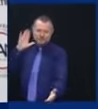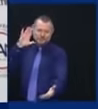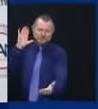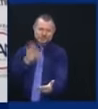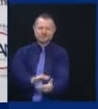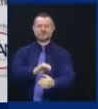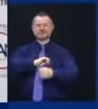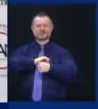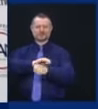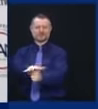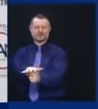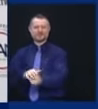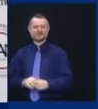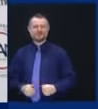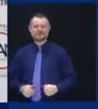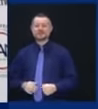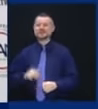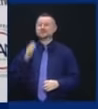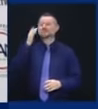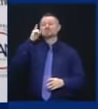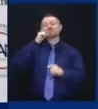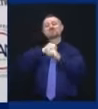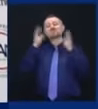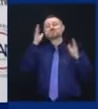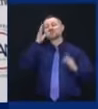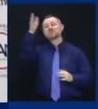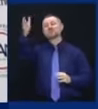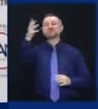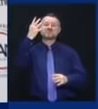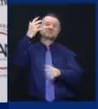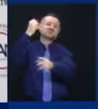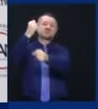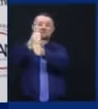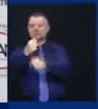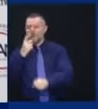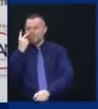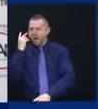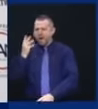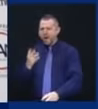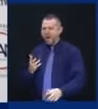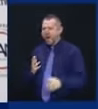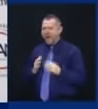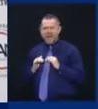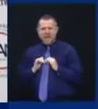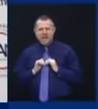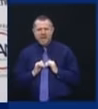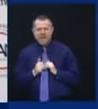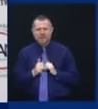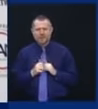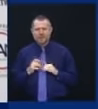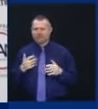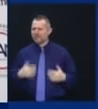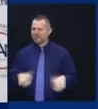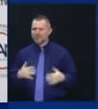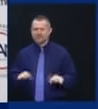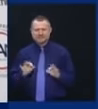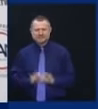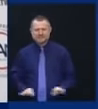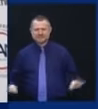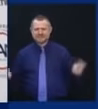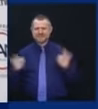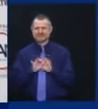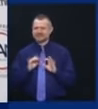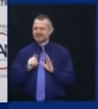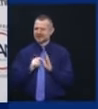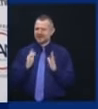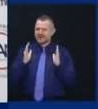50 years from now, historians will say, what did they do during this critical time? What did they do